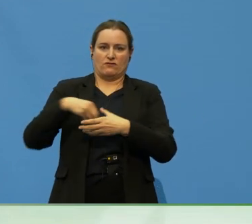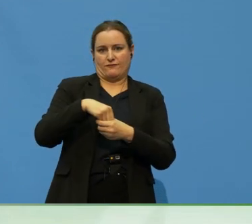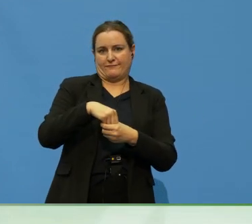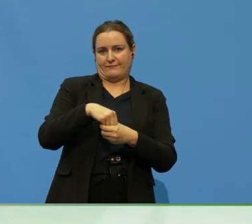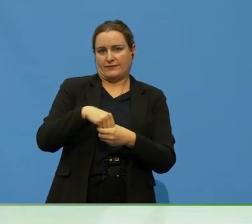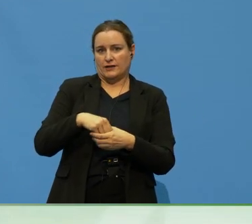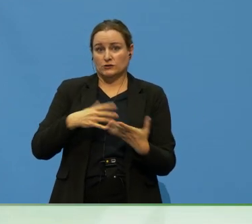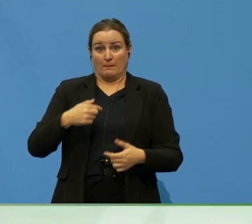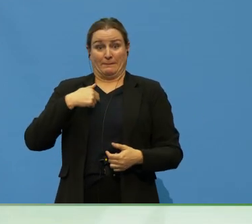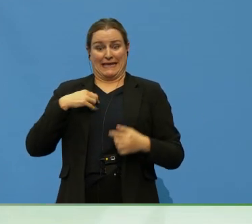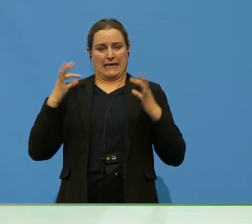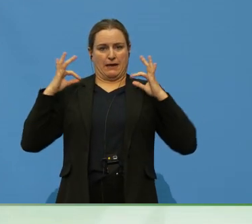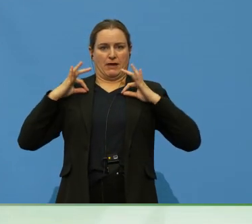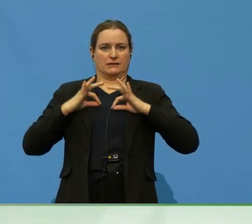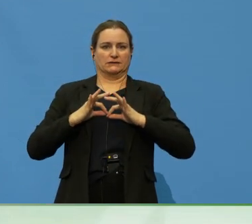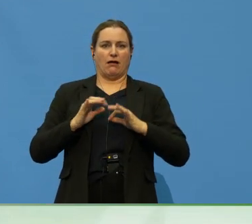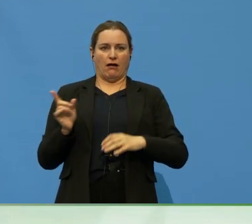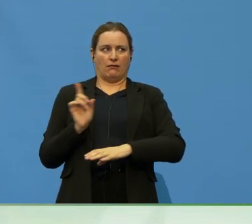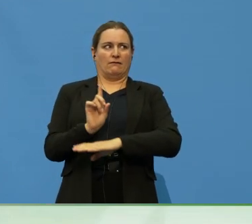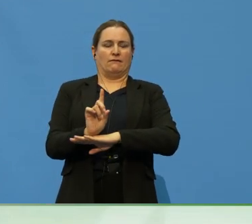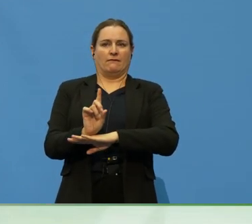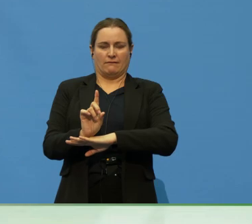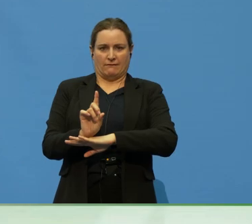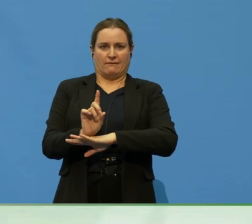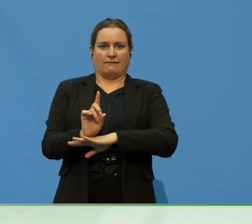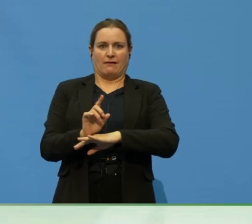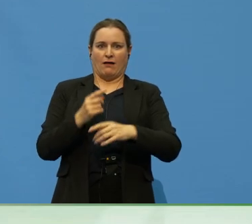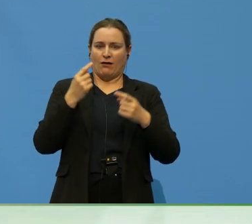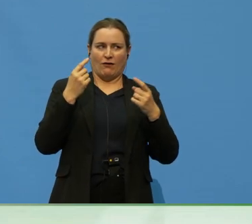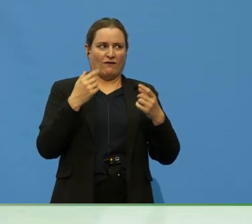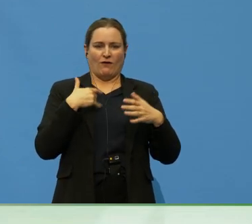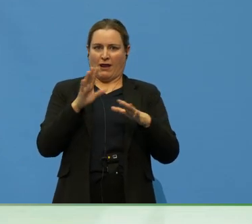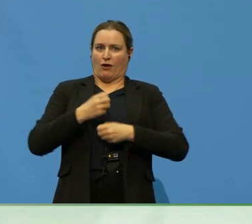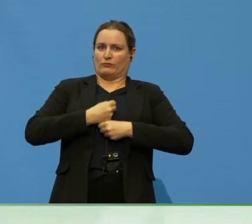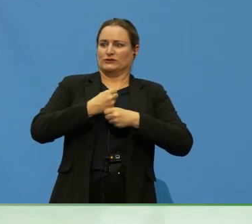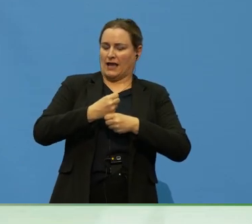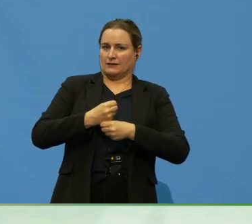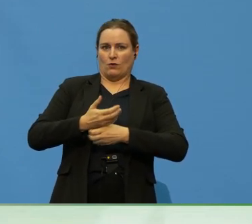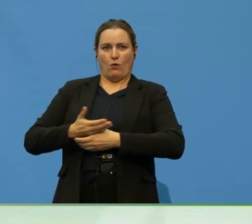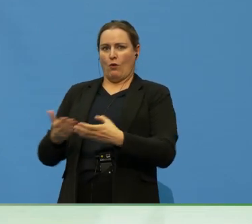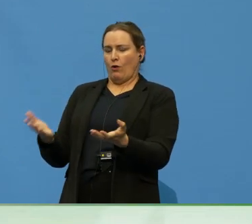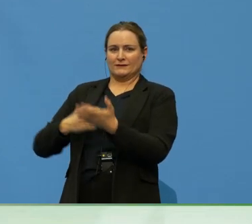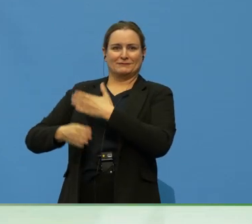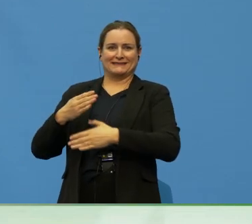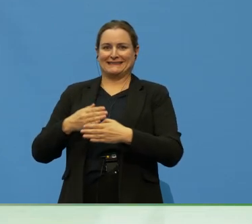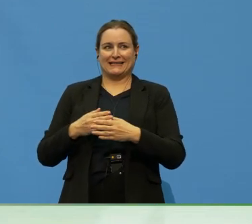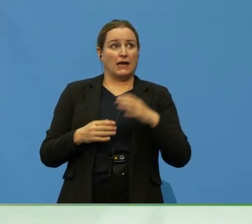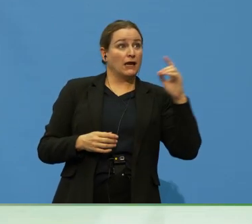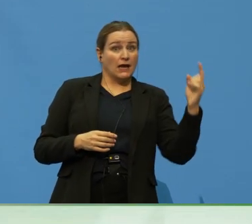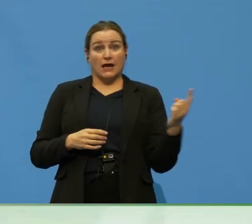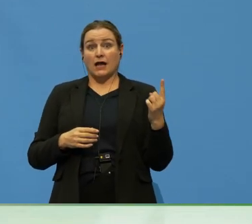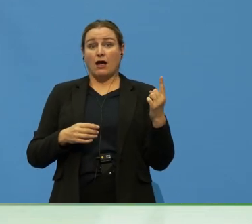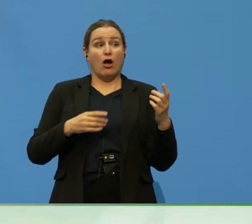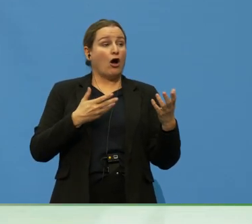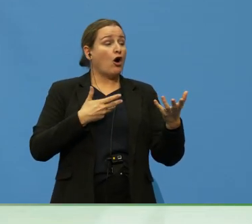that minister at, in cabinet, to kind of every single time an MC came or every single time a conversation,